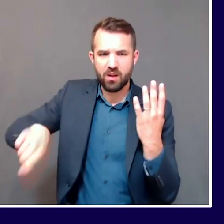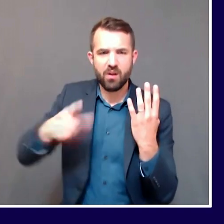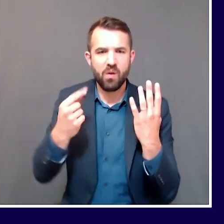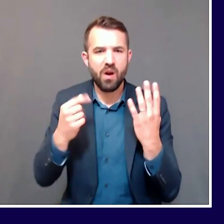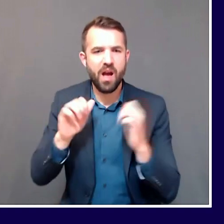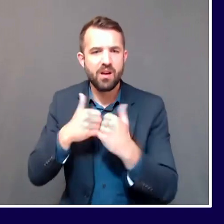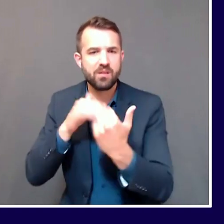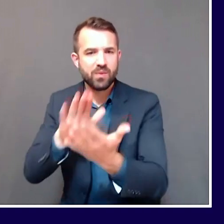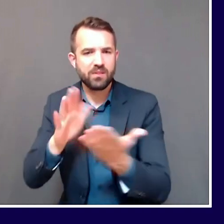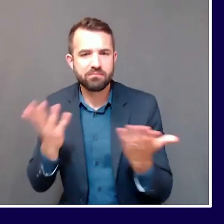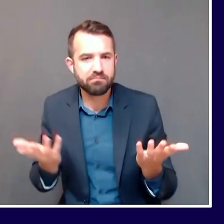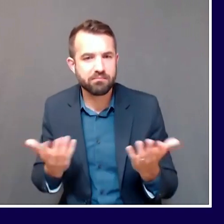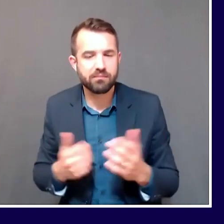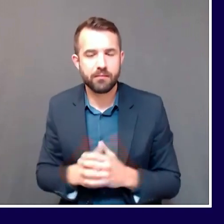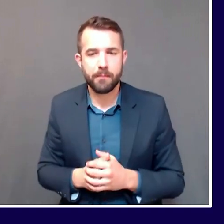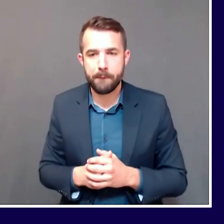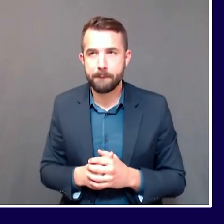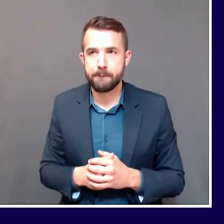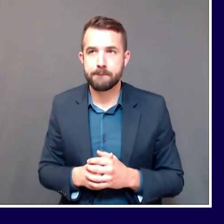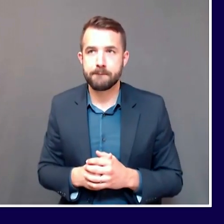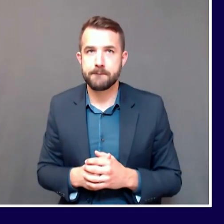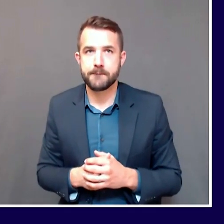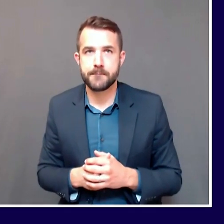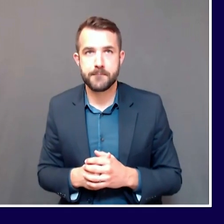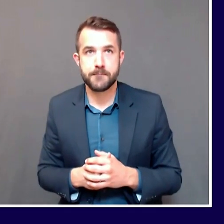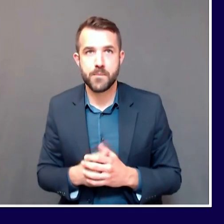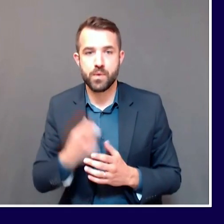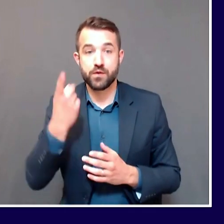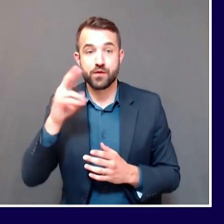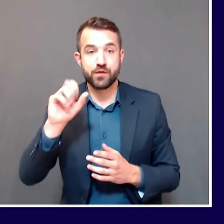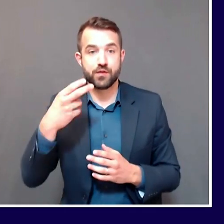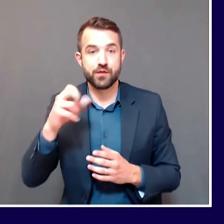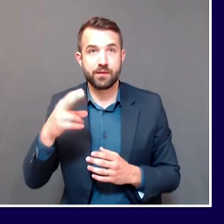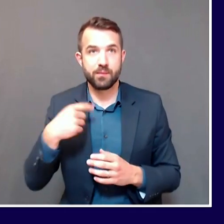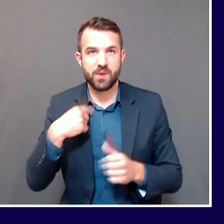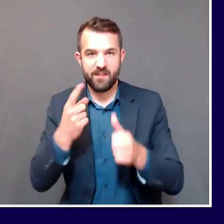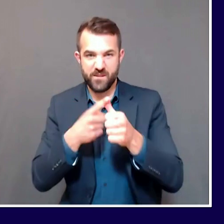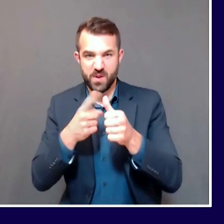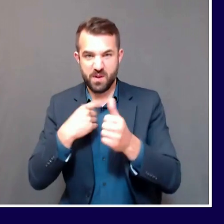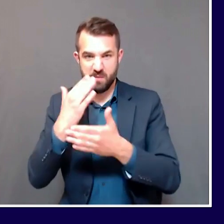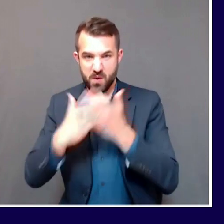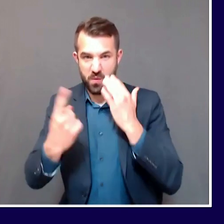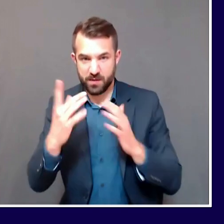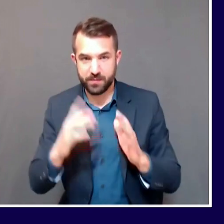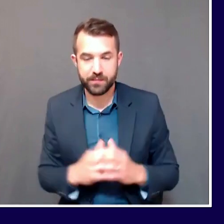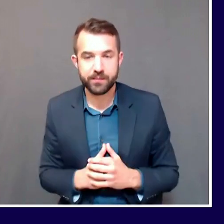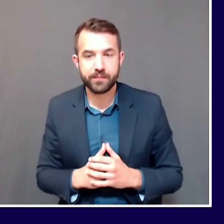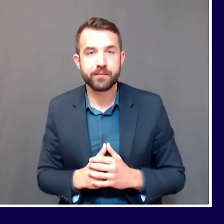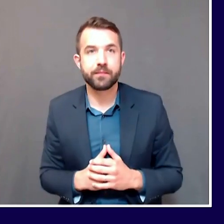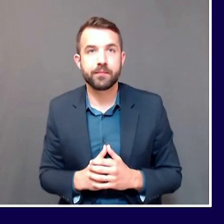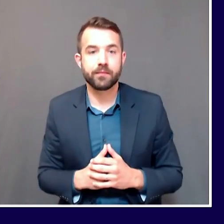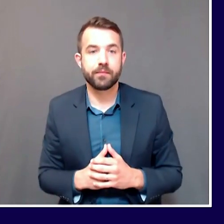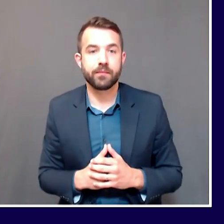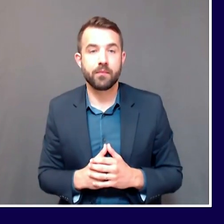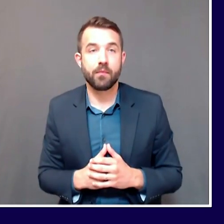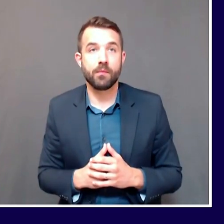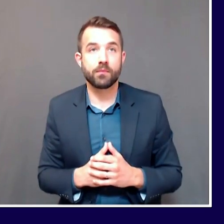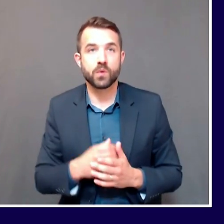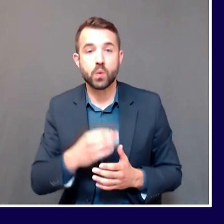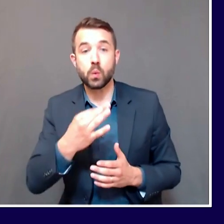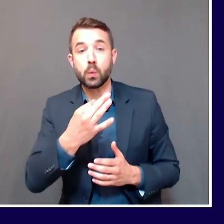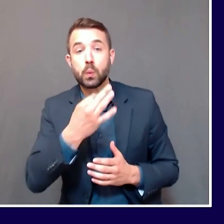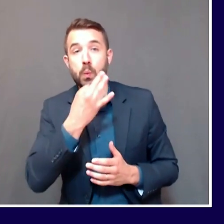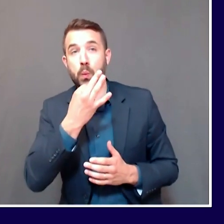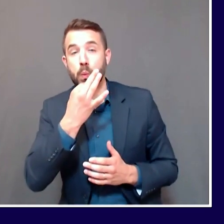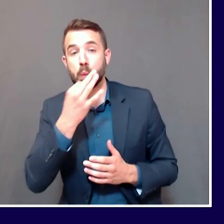if I could ask you to grab the second. So, Kit, on the very first one, we will very, very, very shortly be publishing